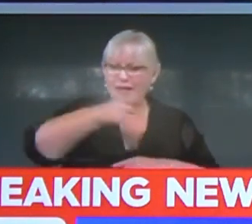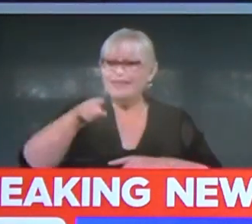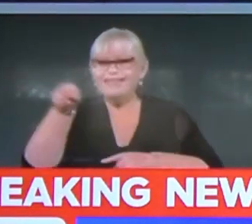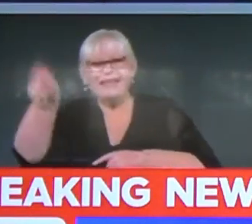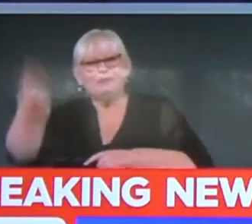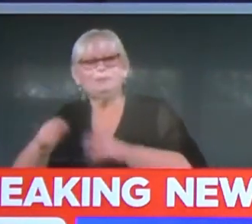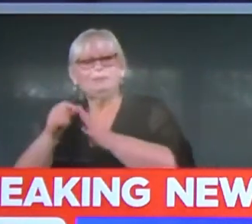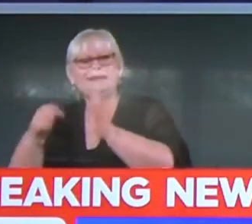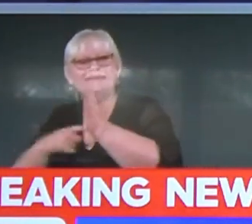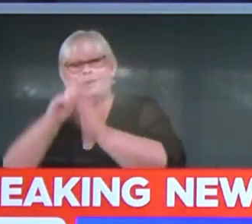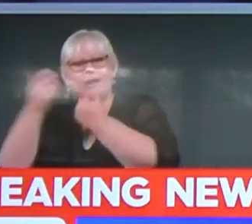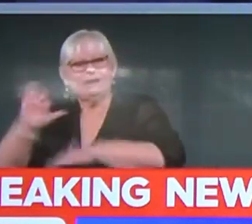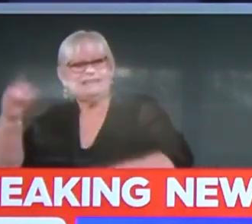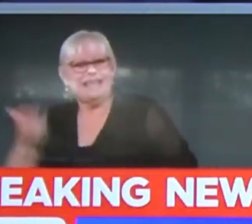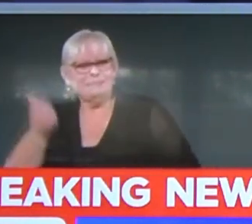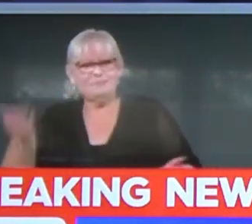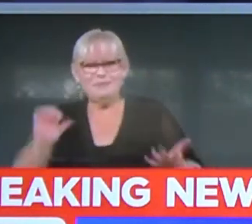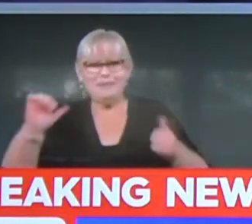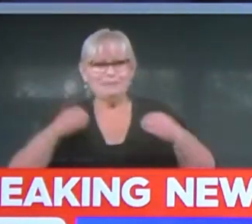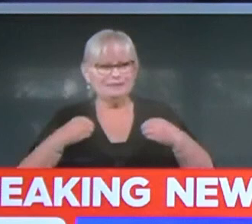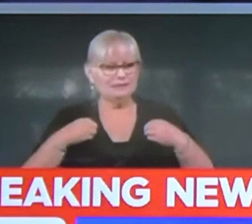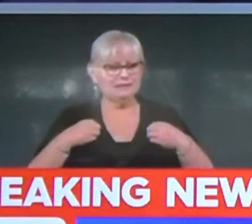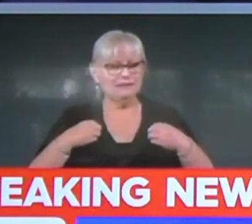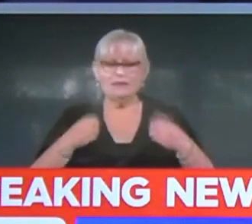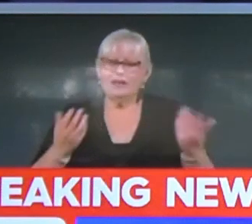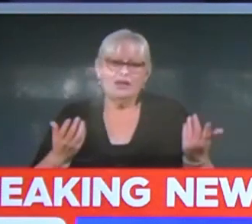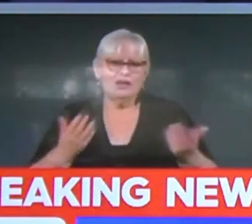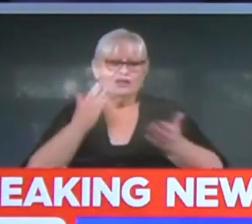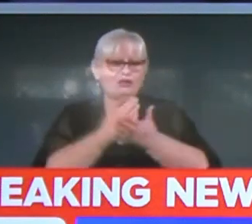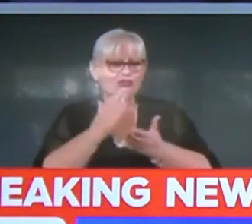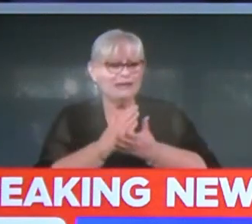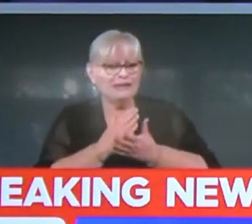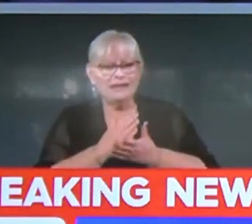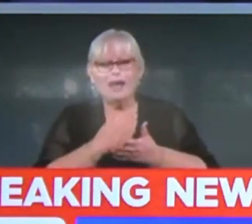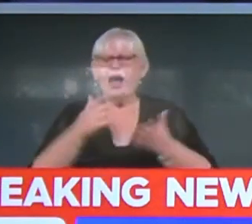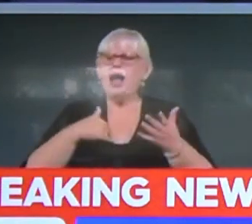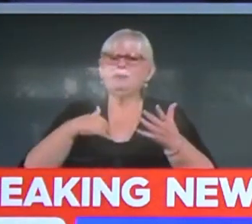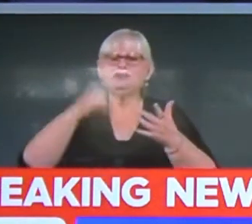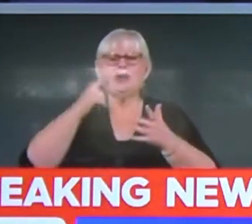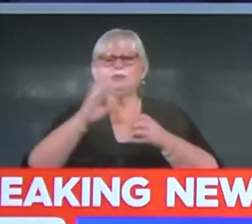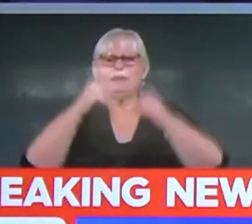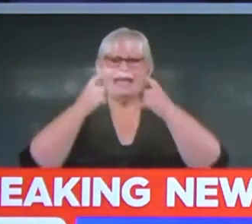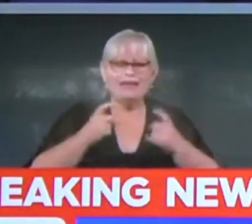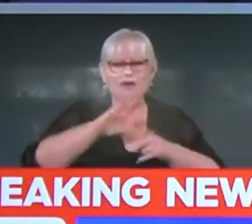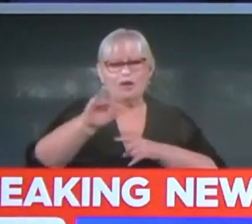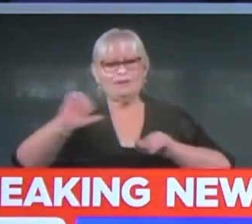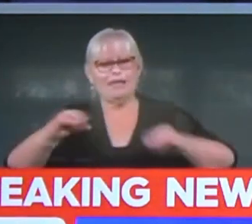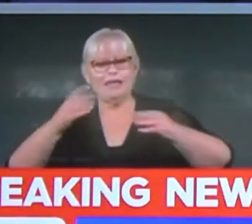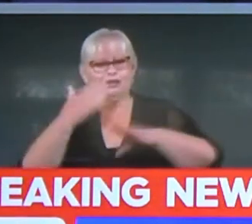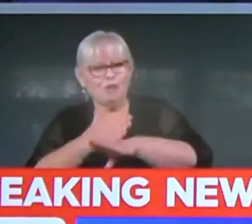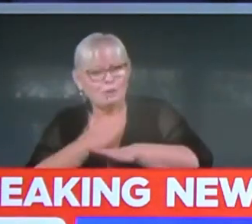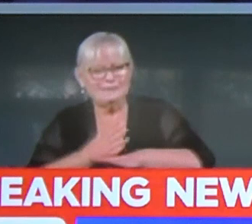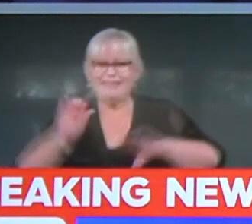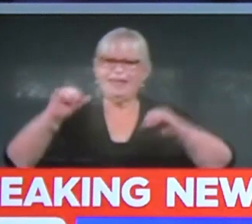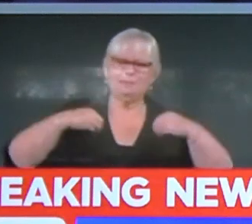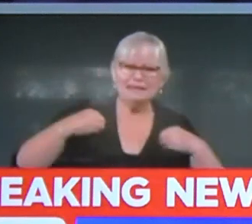advice, I'm not going to be cavalier about people's jobs and their businesses. Where